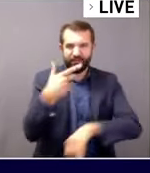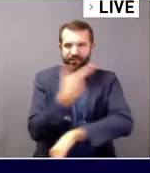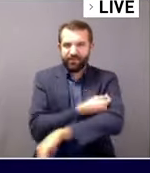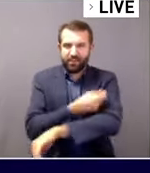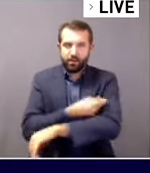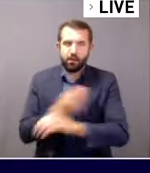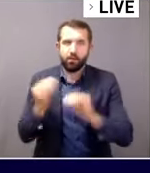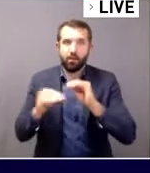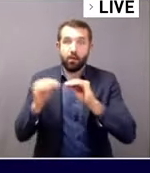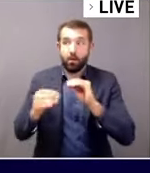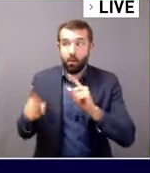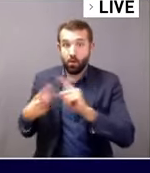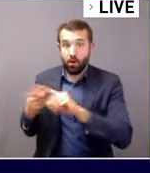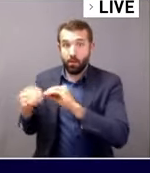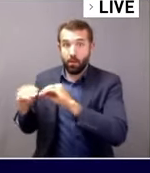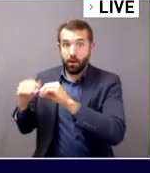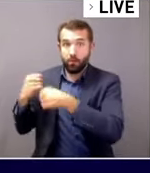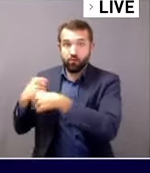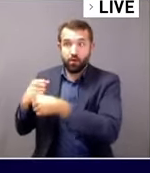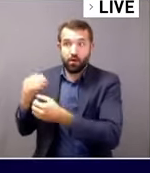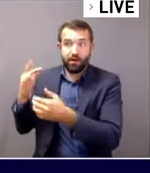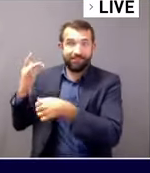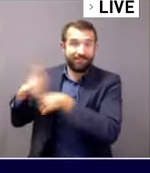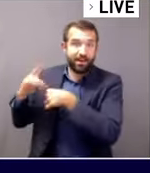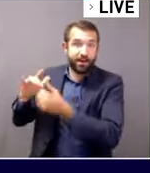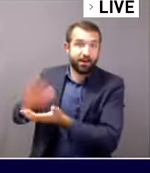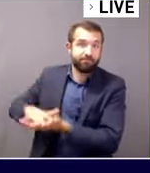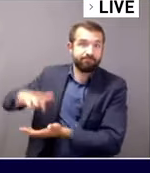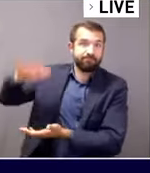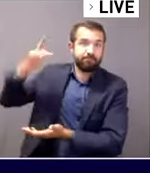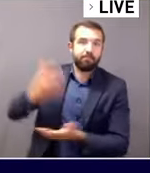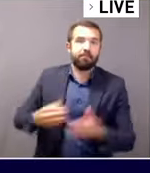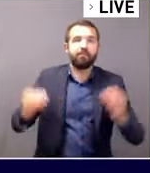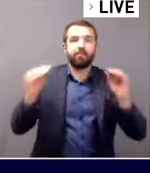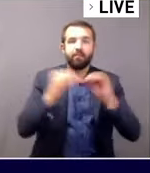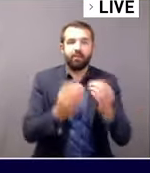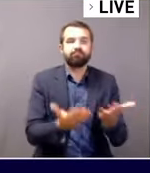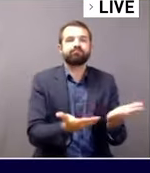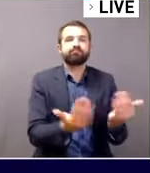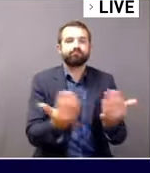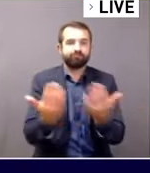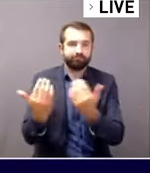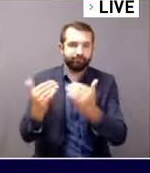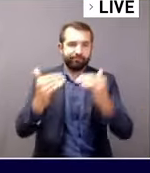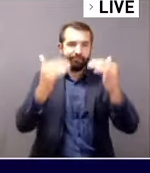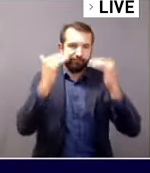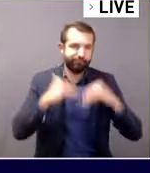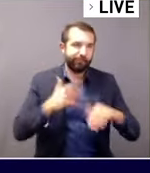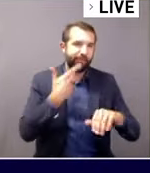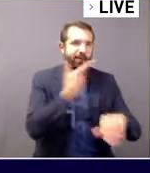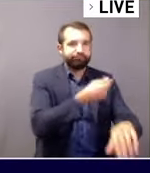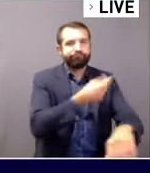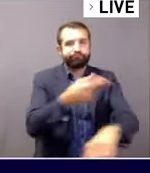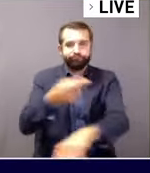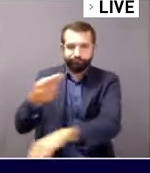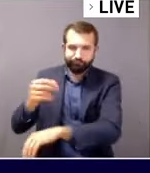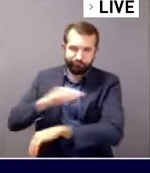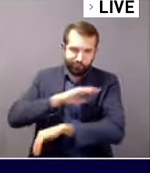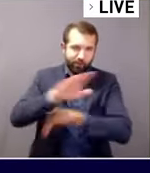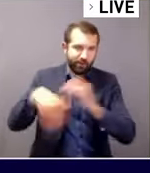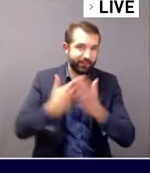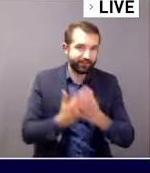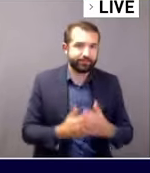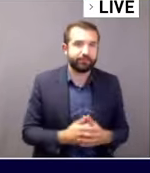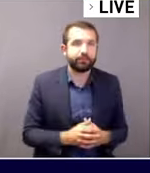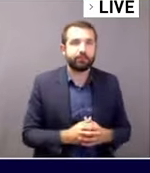more and more and more individual groups would be invited to get in line to make sure that they can get the vaccine. No final decisions have been